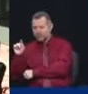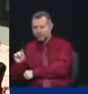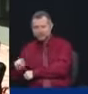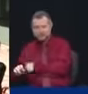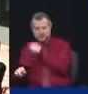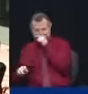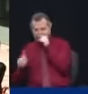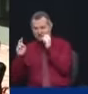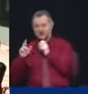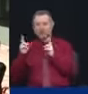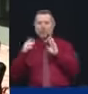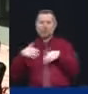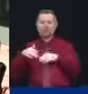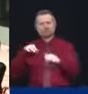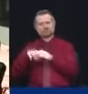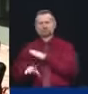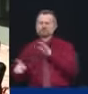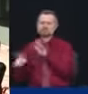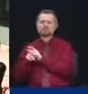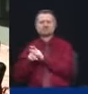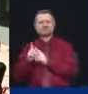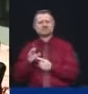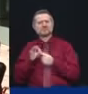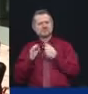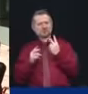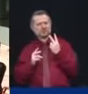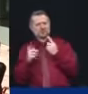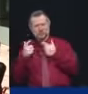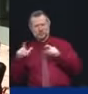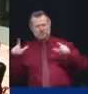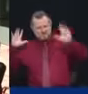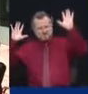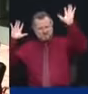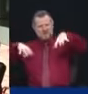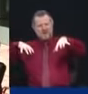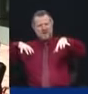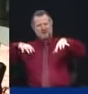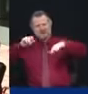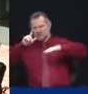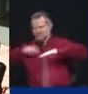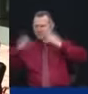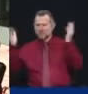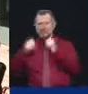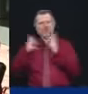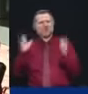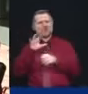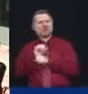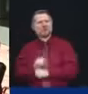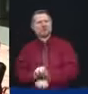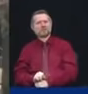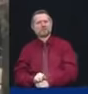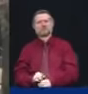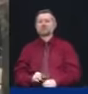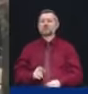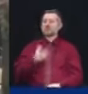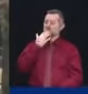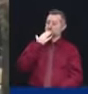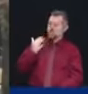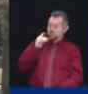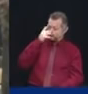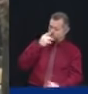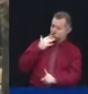in, especially at these two super large venues? That is a very good question.